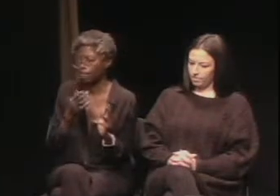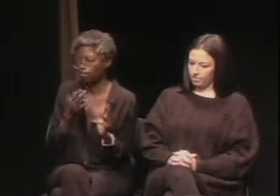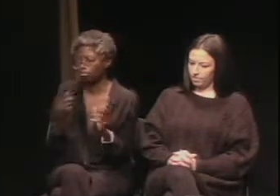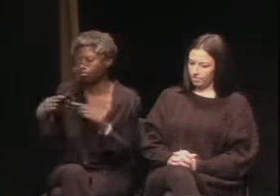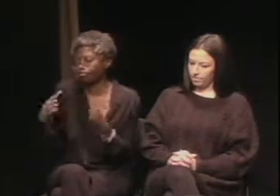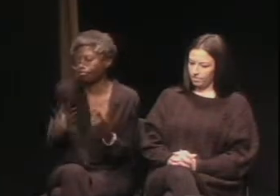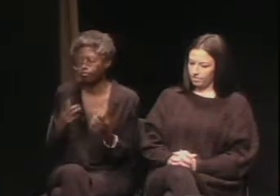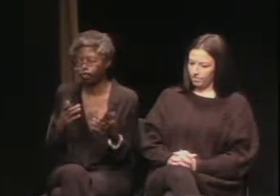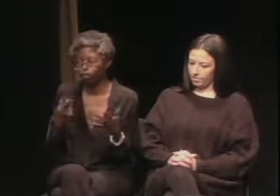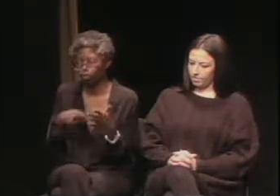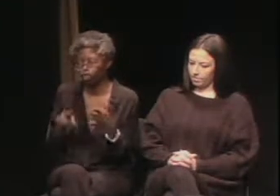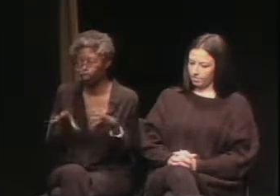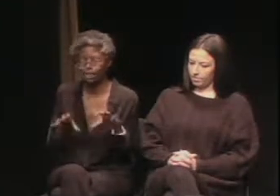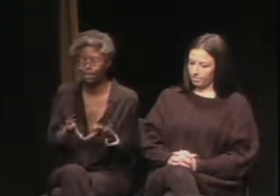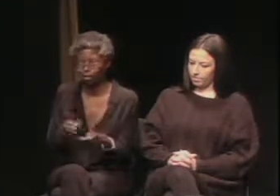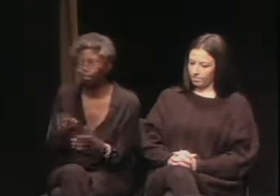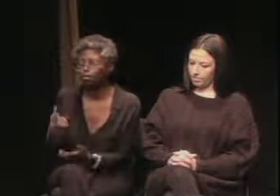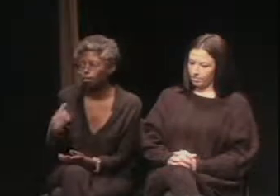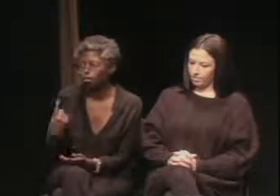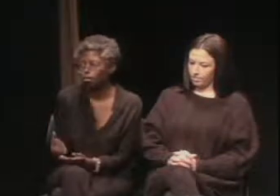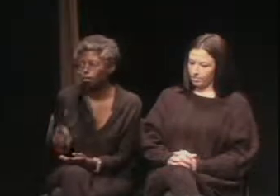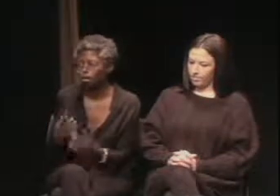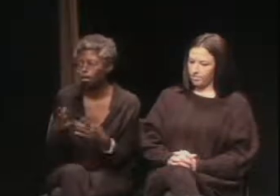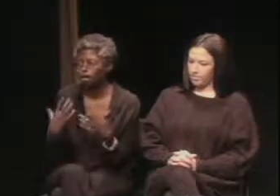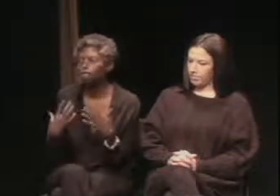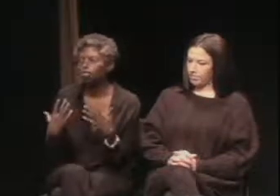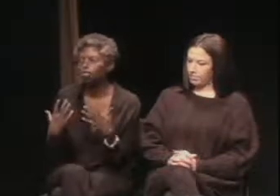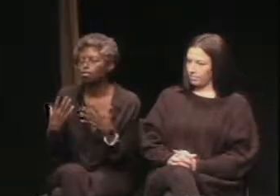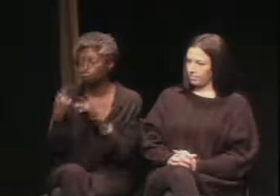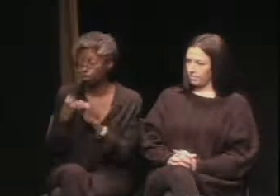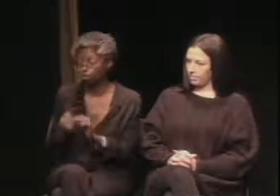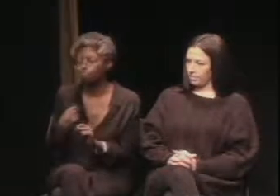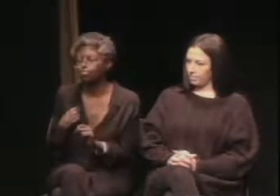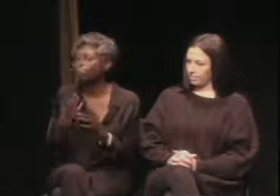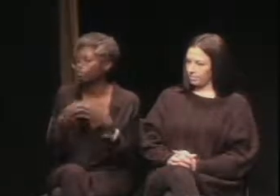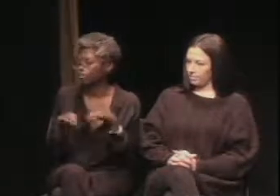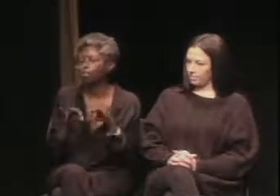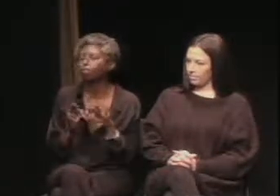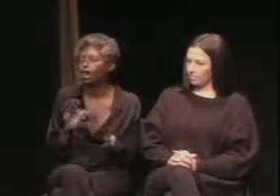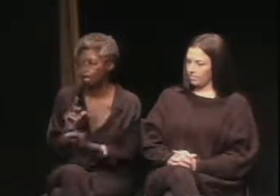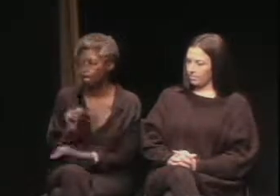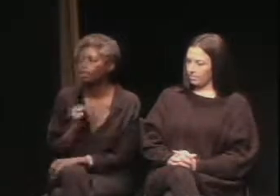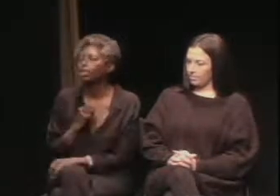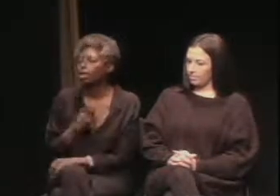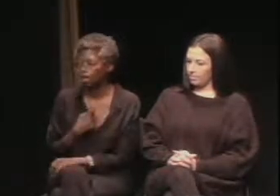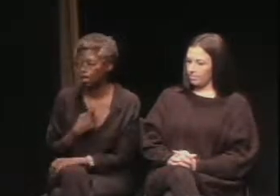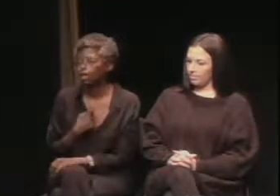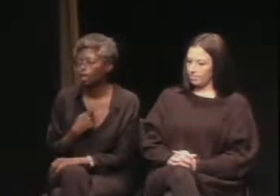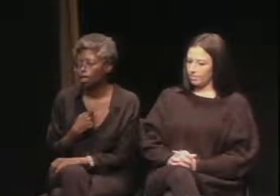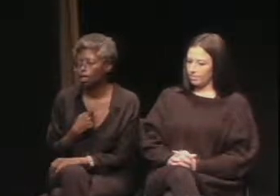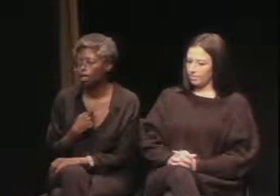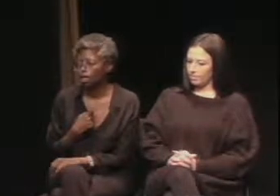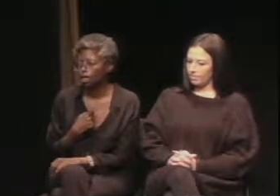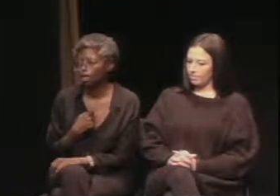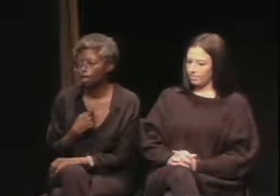And it's a tradition that I value so much. Mm-hmm. You know, I